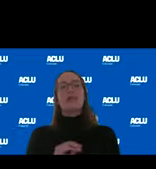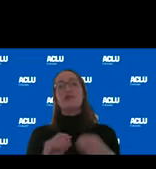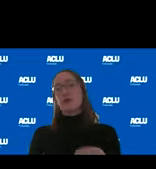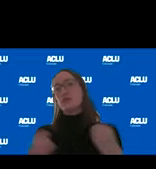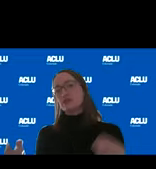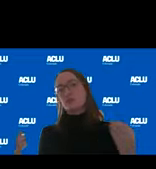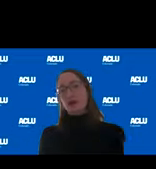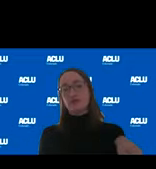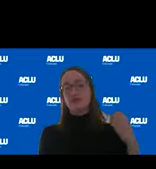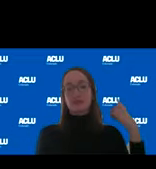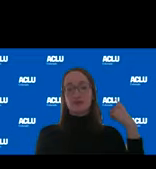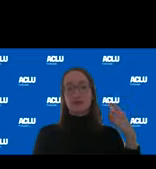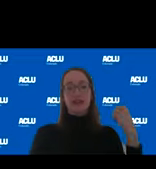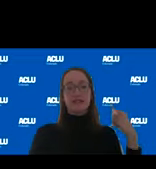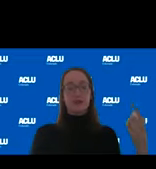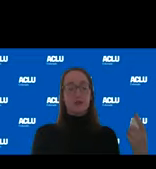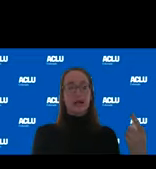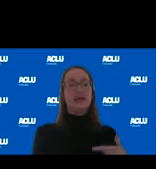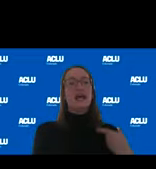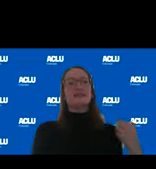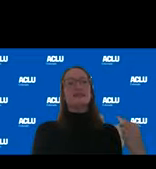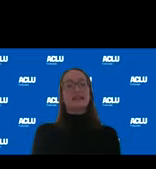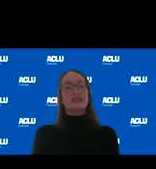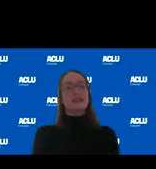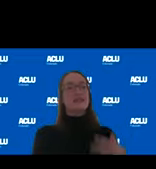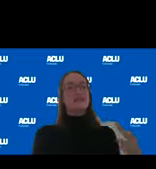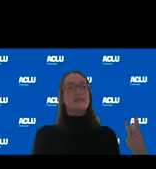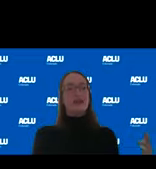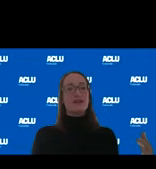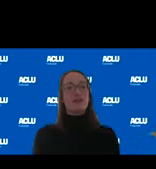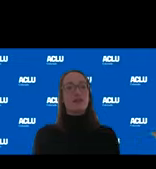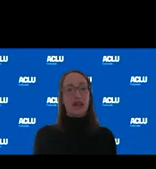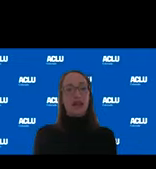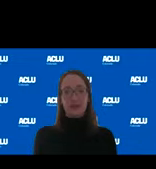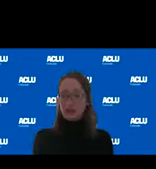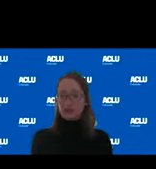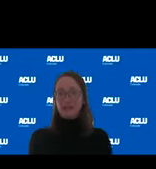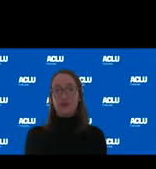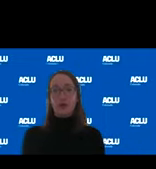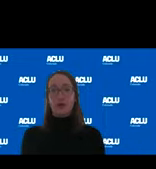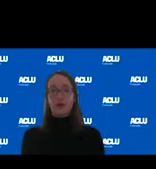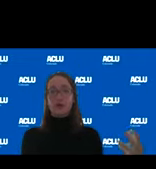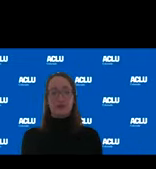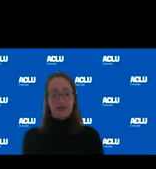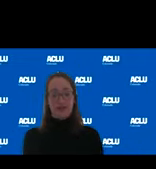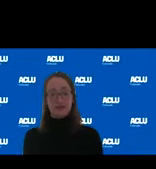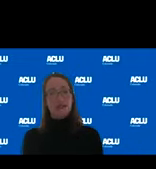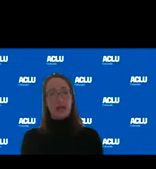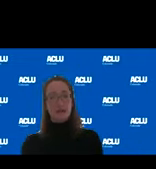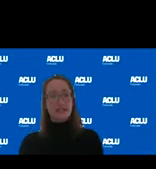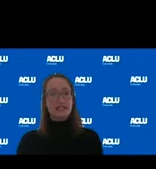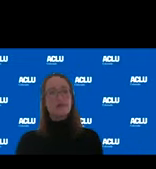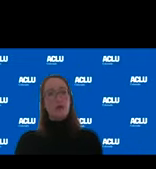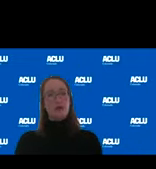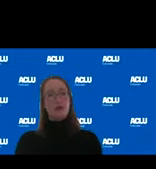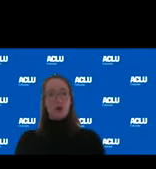if voting wasn't so powerful. So that's something I like to keep in mind. The second thing is that voting advocates, even though there's been lots of